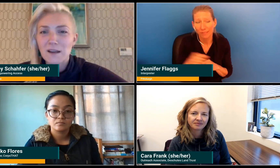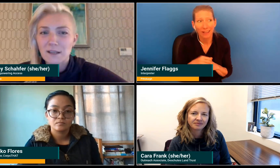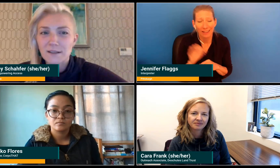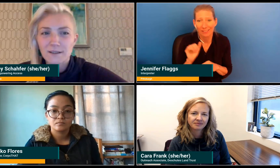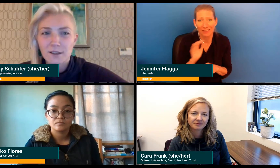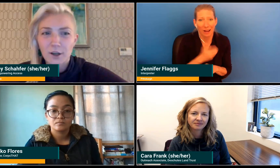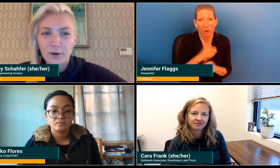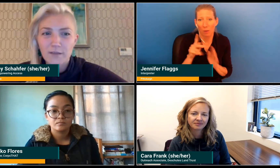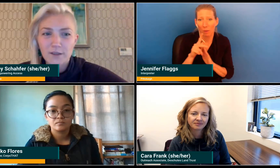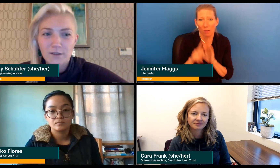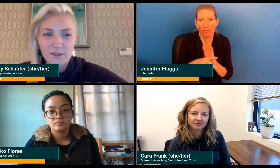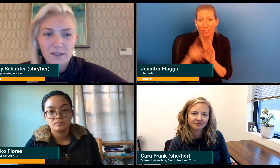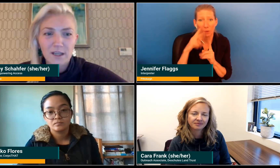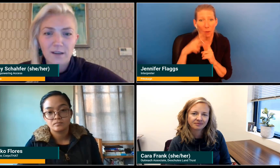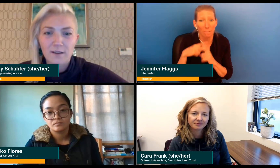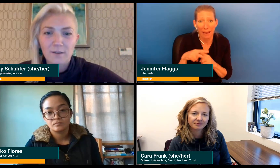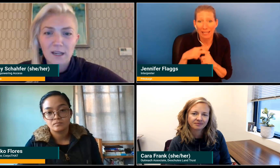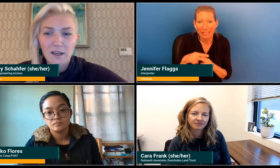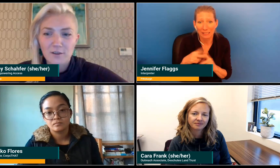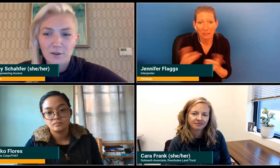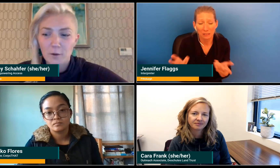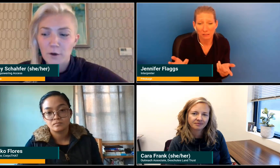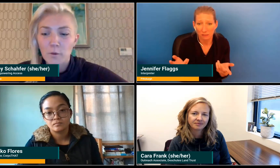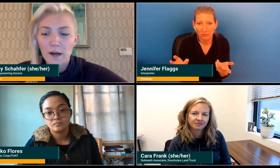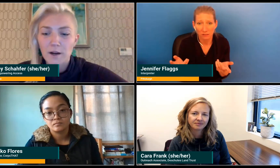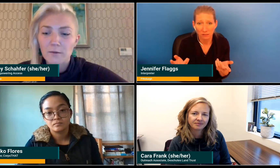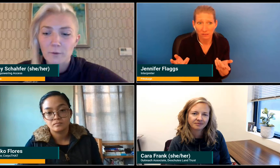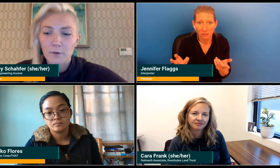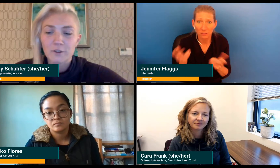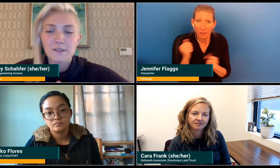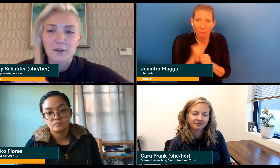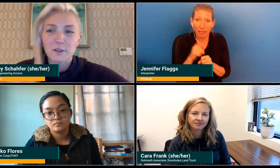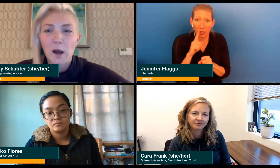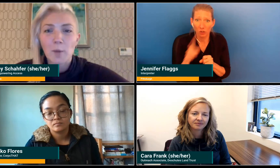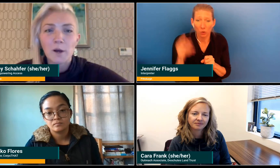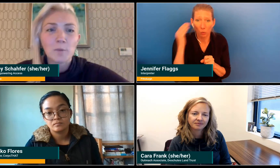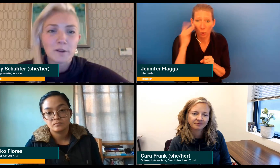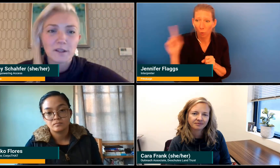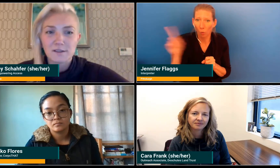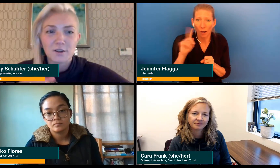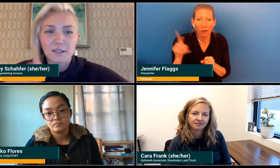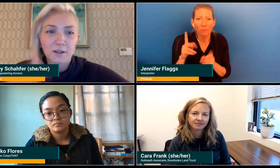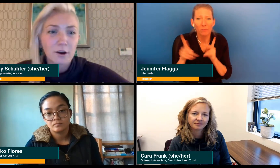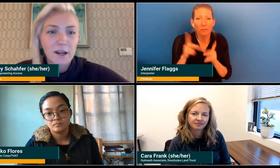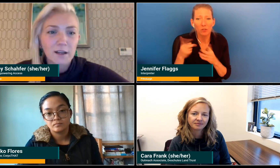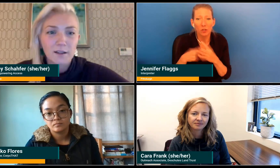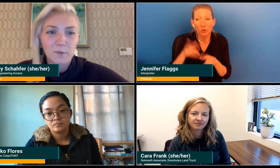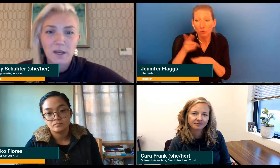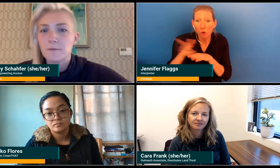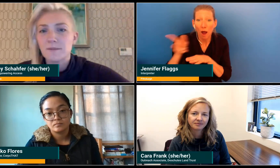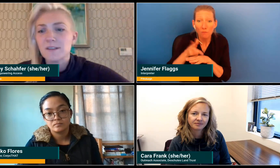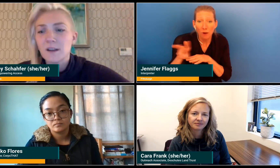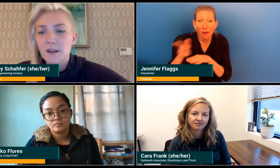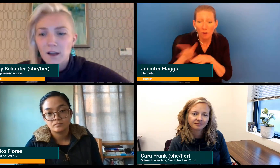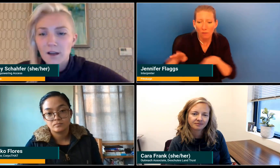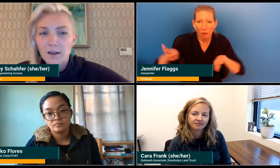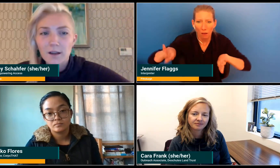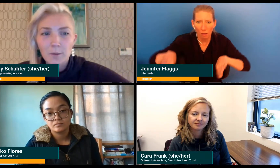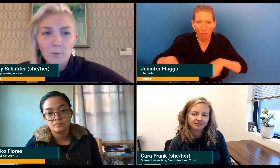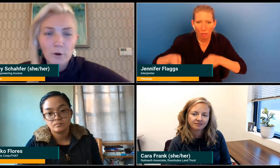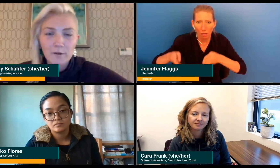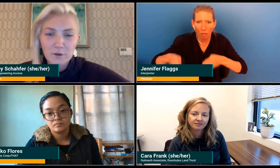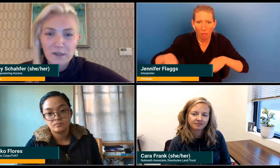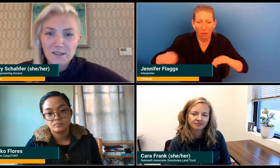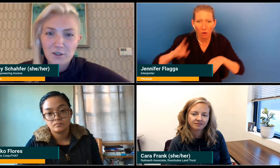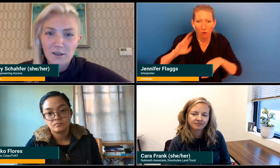within maintenance, even just making sure that we're aware of where roots start to pop up or things start to degrade and becomes